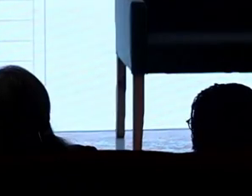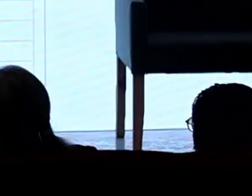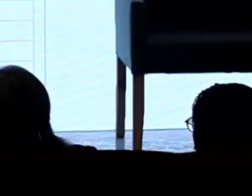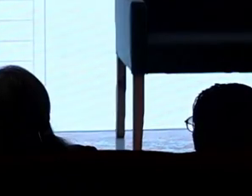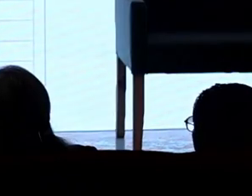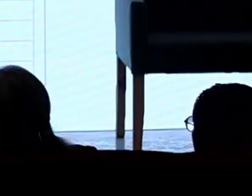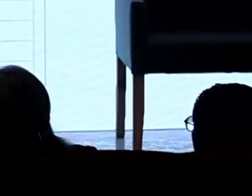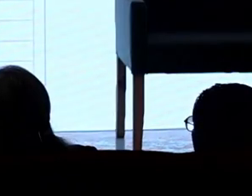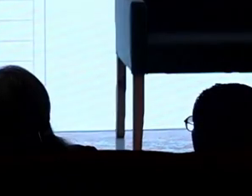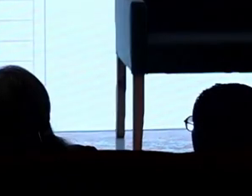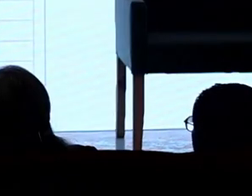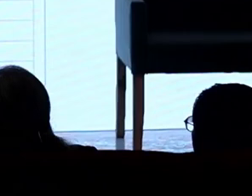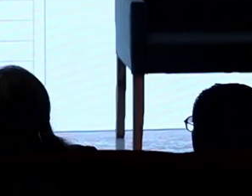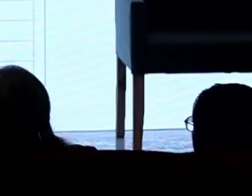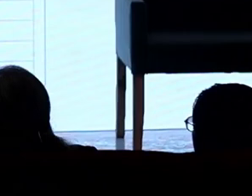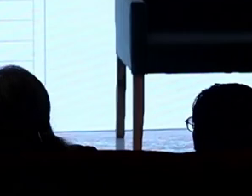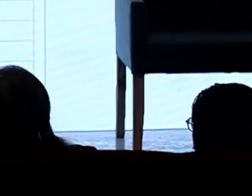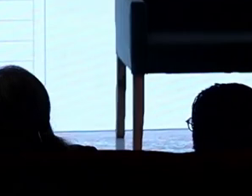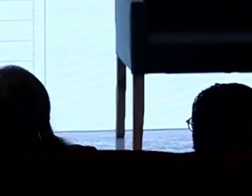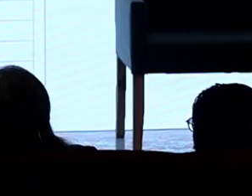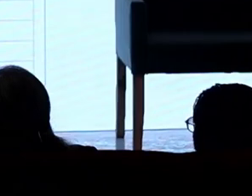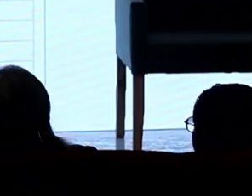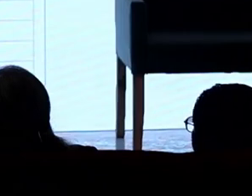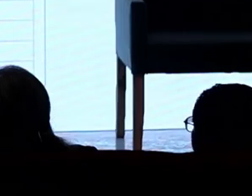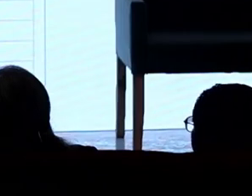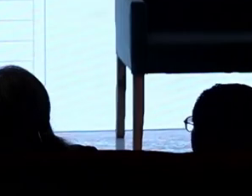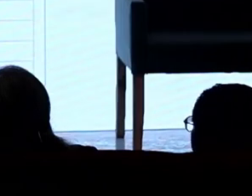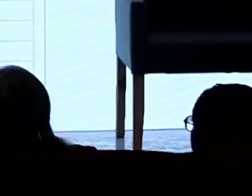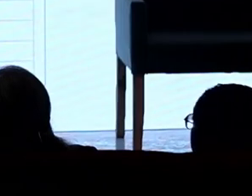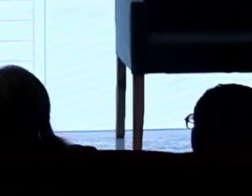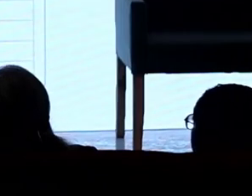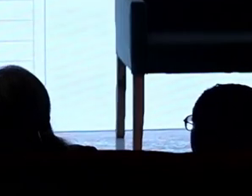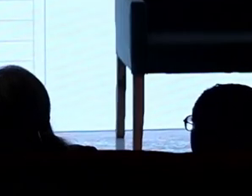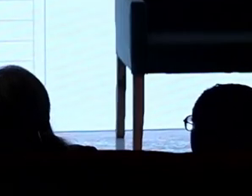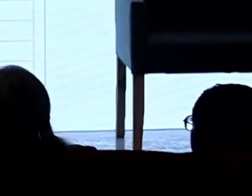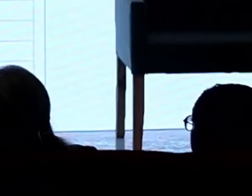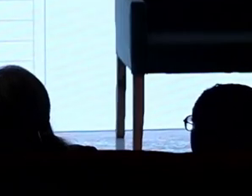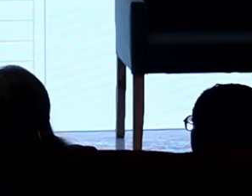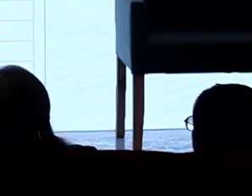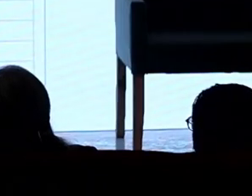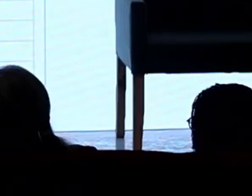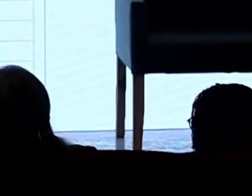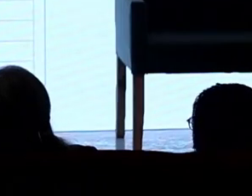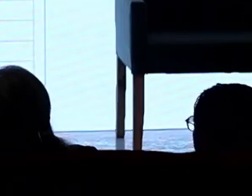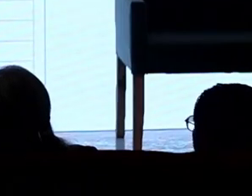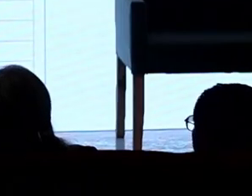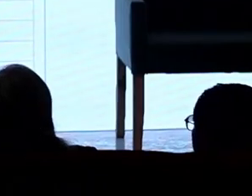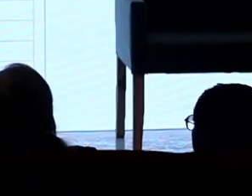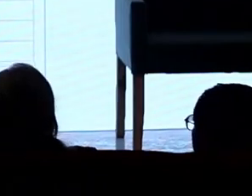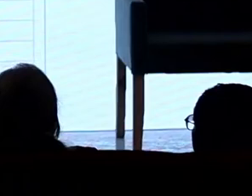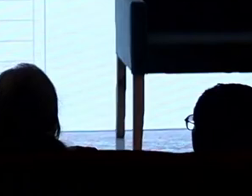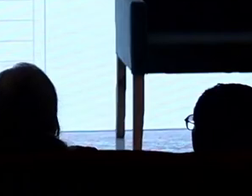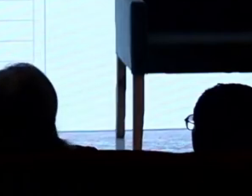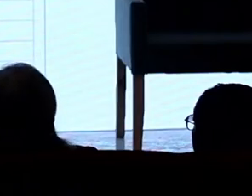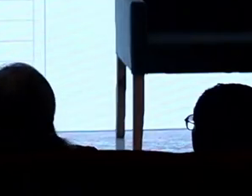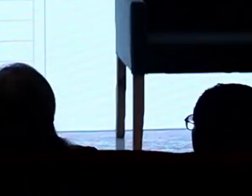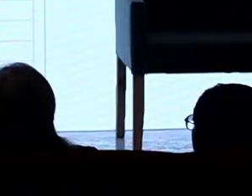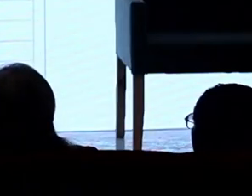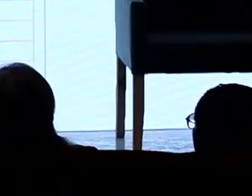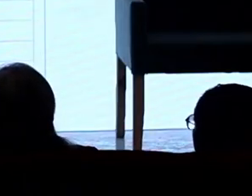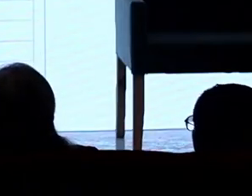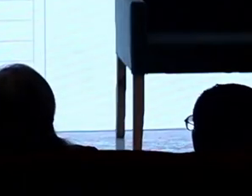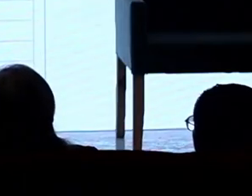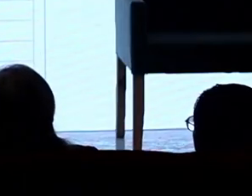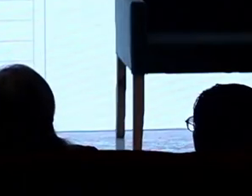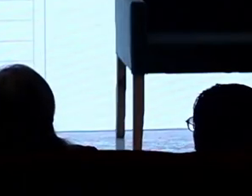is just enough to live. There's a lower bound line which requires making sacrifices on basic essentials, and there's a food poverty line below which you don't have enough food